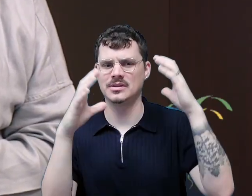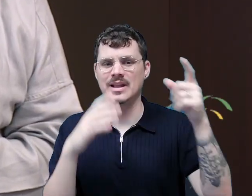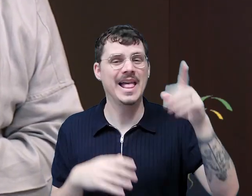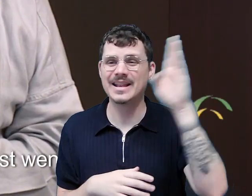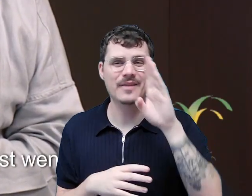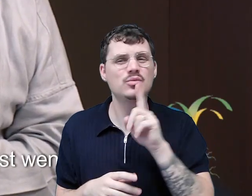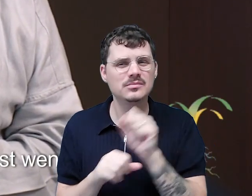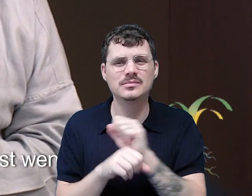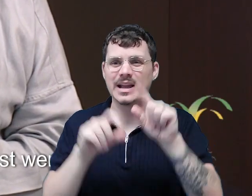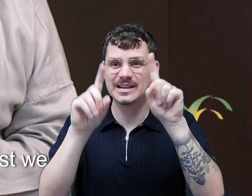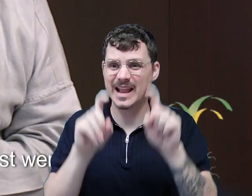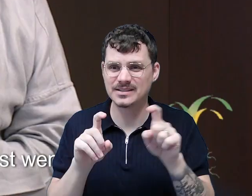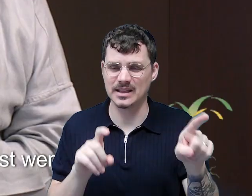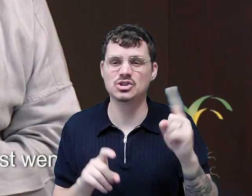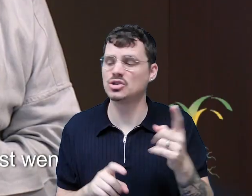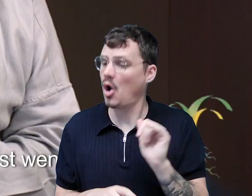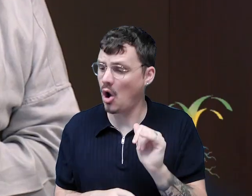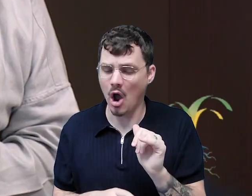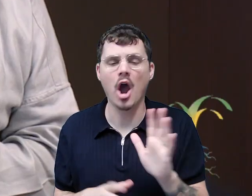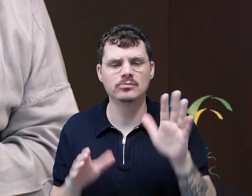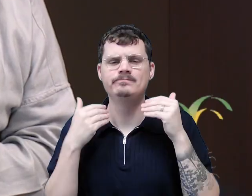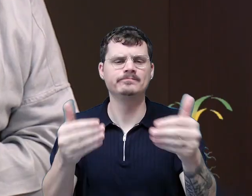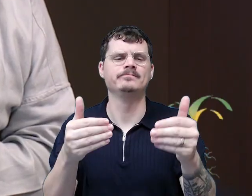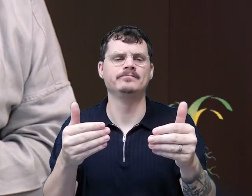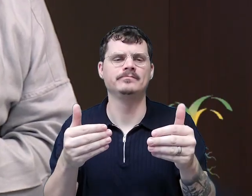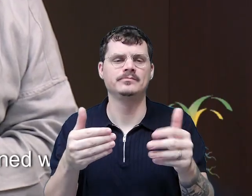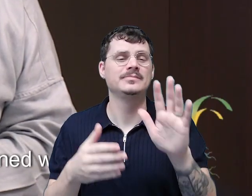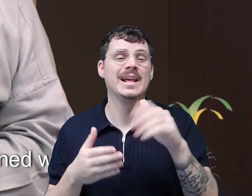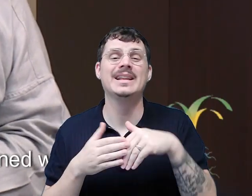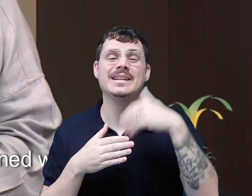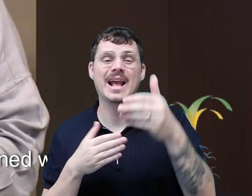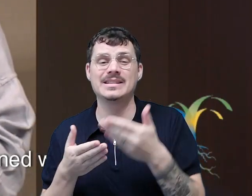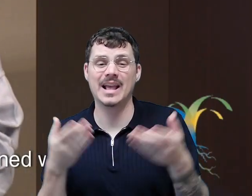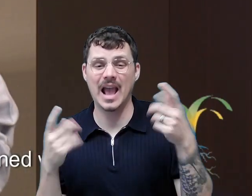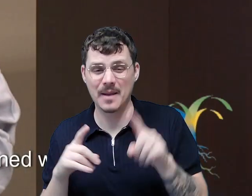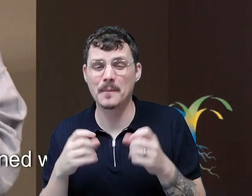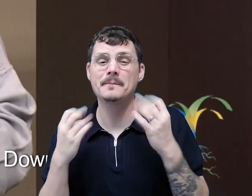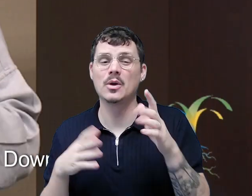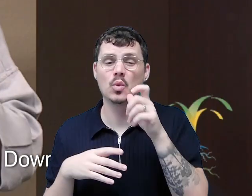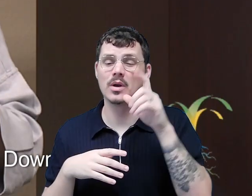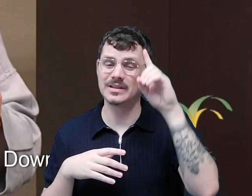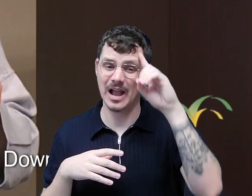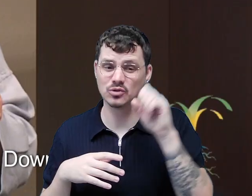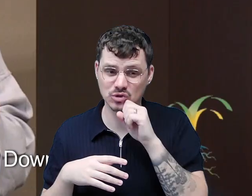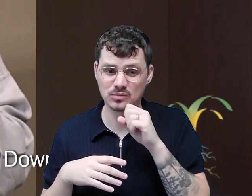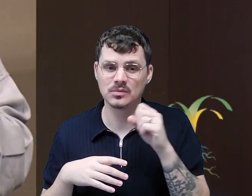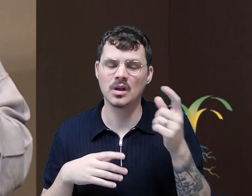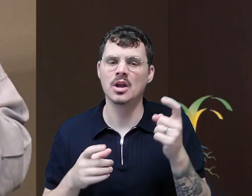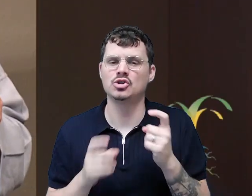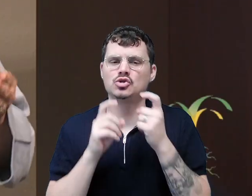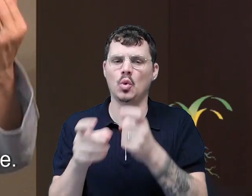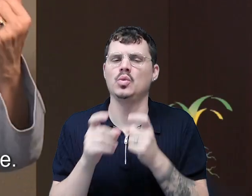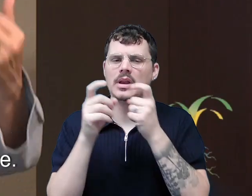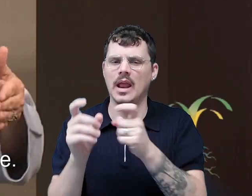idea. They never tested the idea, they just went with it. Well, then the next thing that happened was that a whole bunch of people with Down